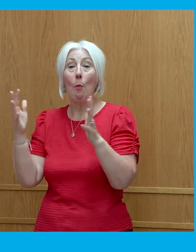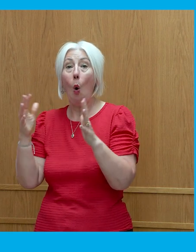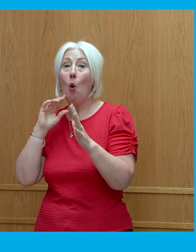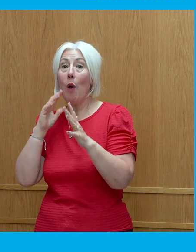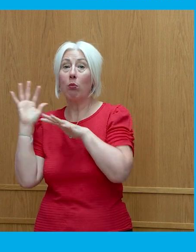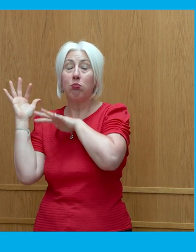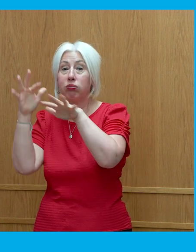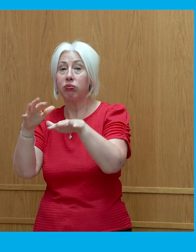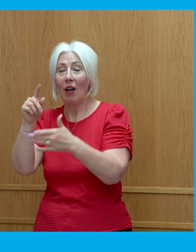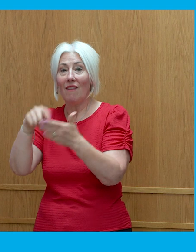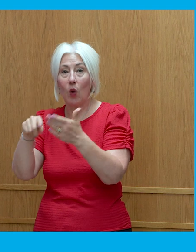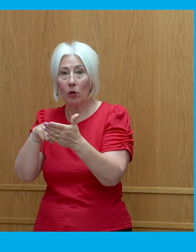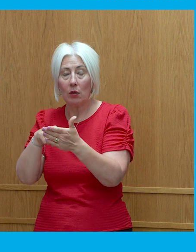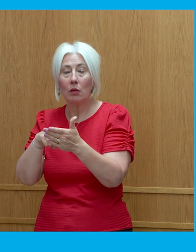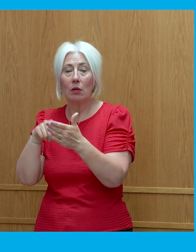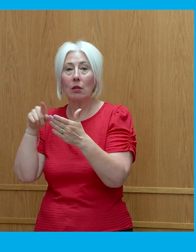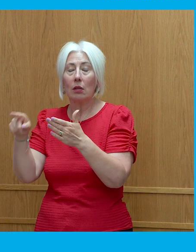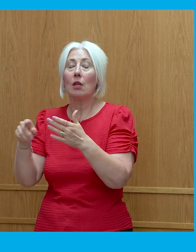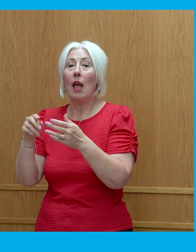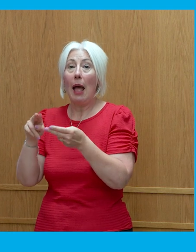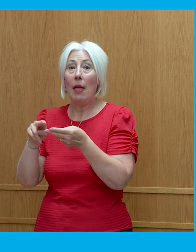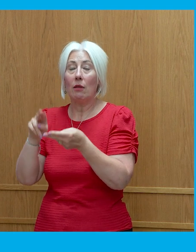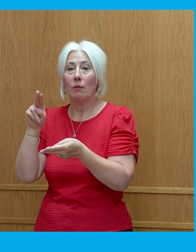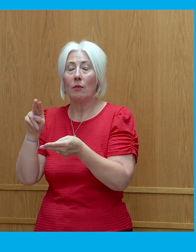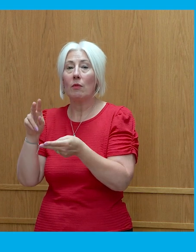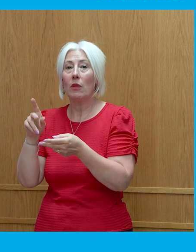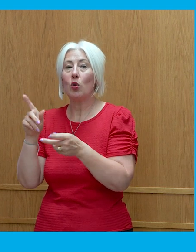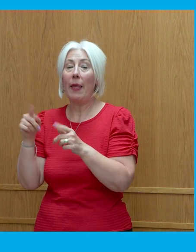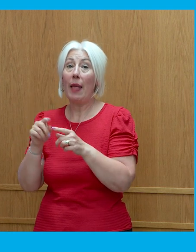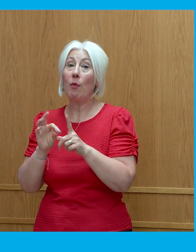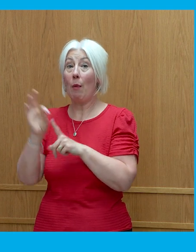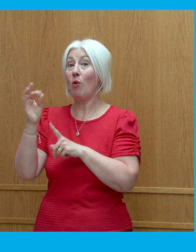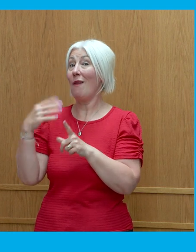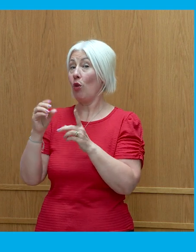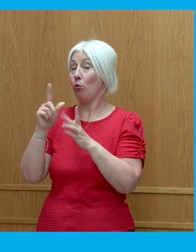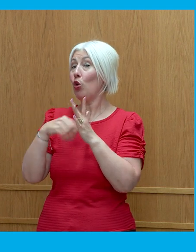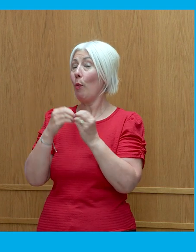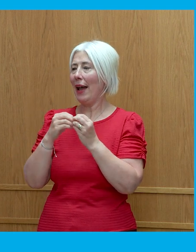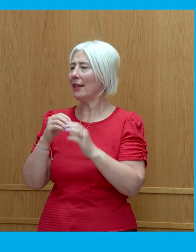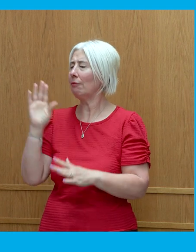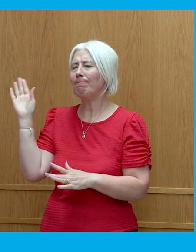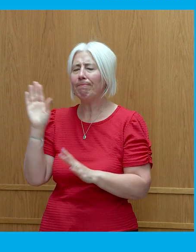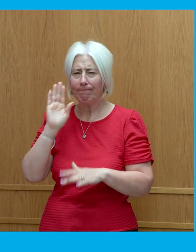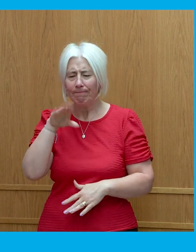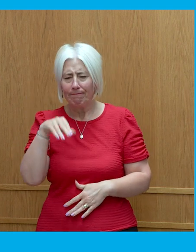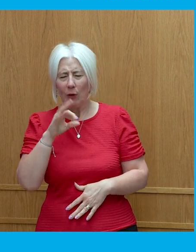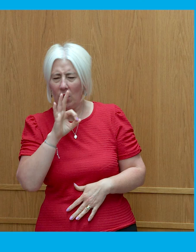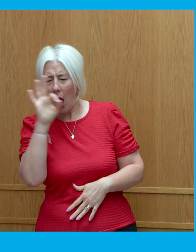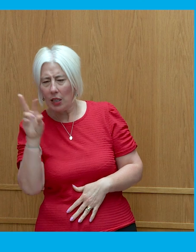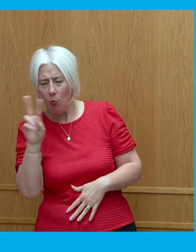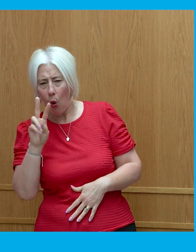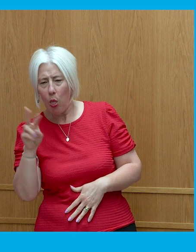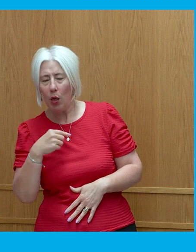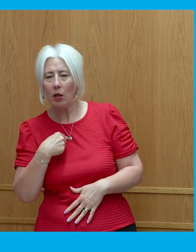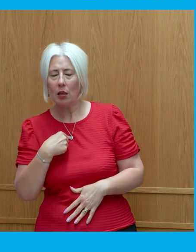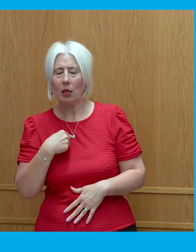an improvement, which changes the equation. That would be an improvement over Biden. I just wanted to ask you both as well,